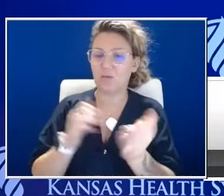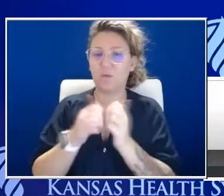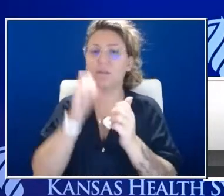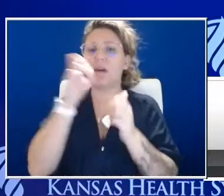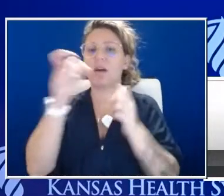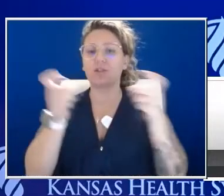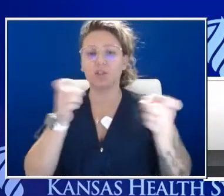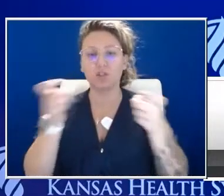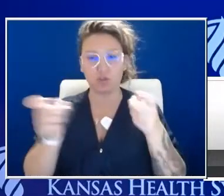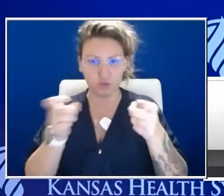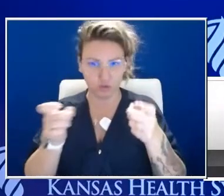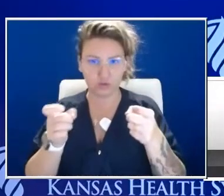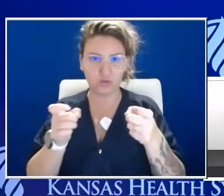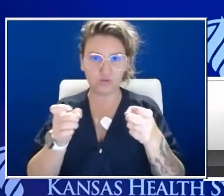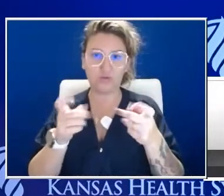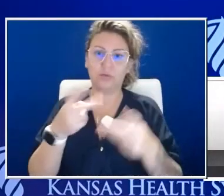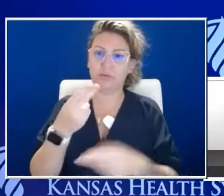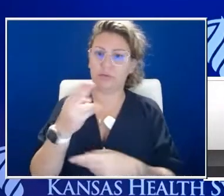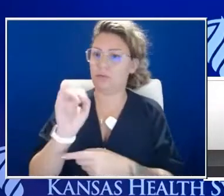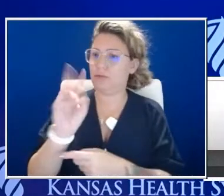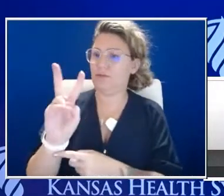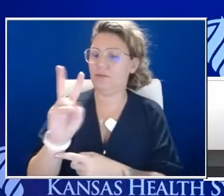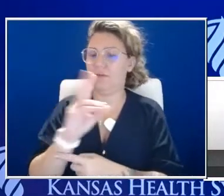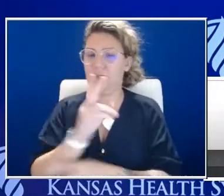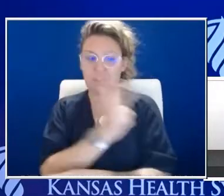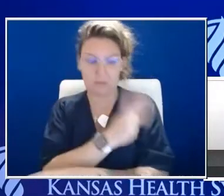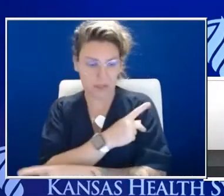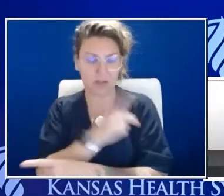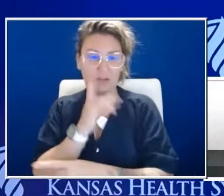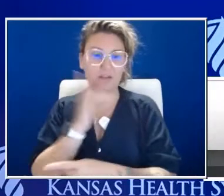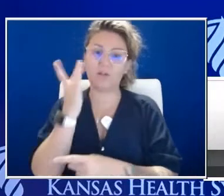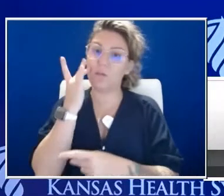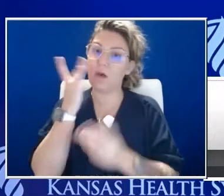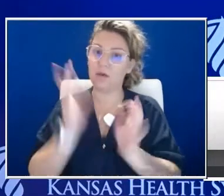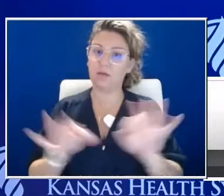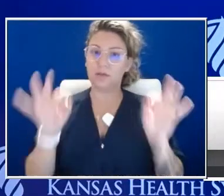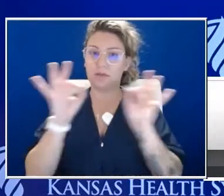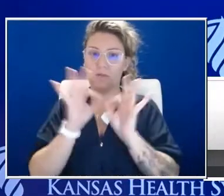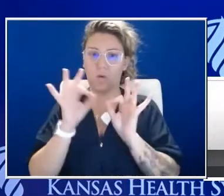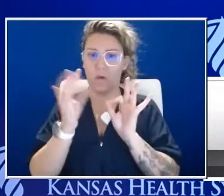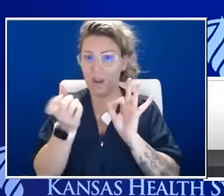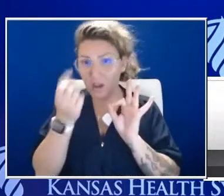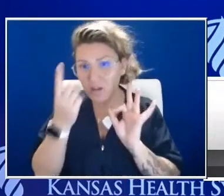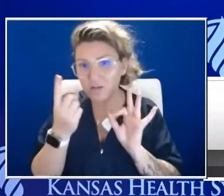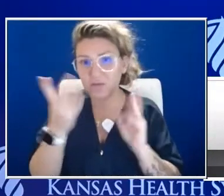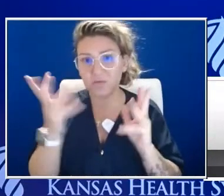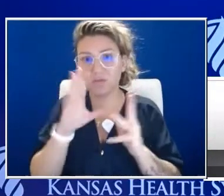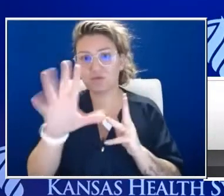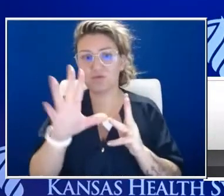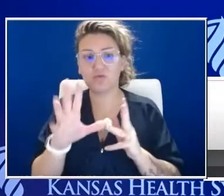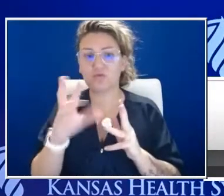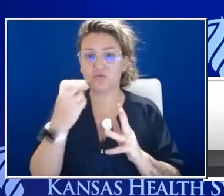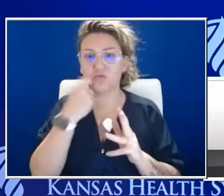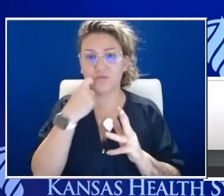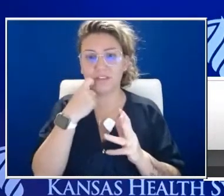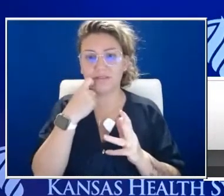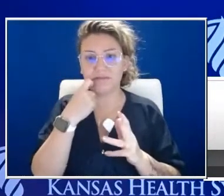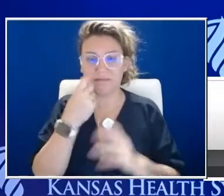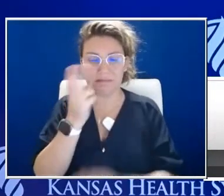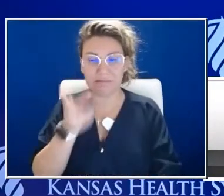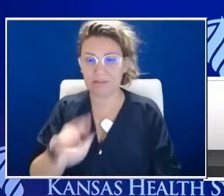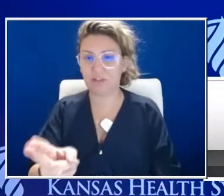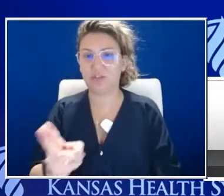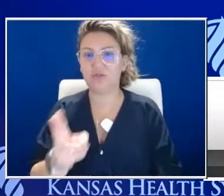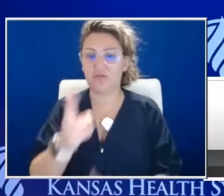patients if they did get monkeypox, and that is why it is so vitally important to understand what is your recent history been